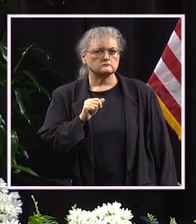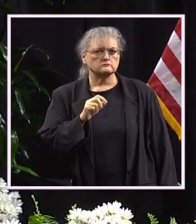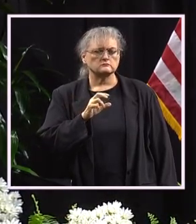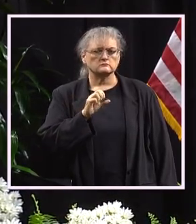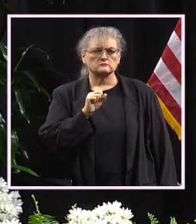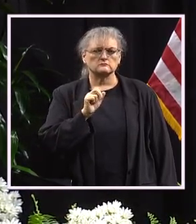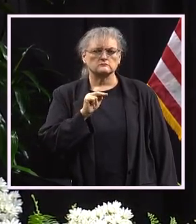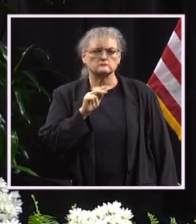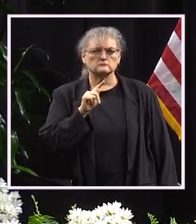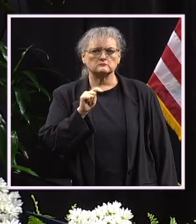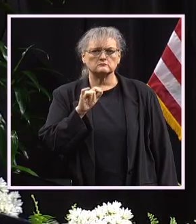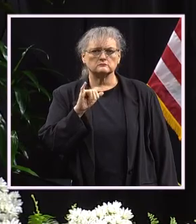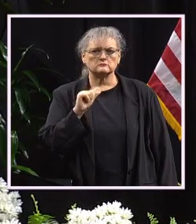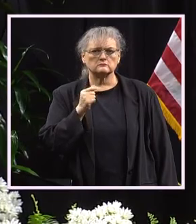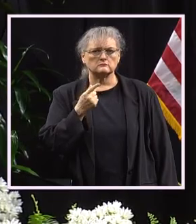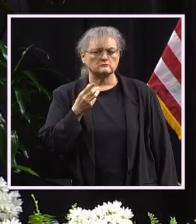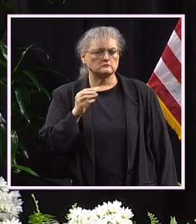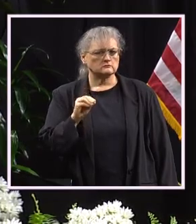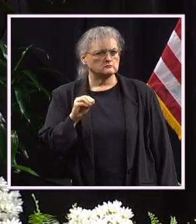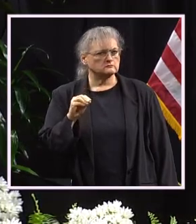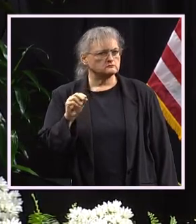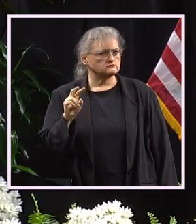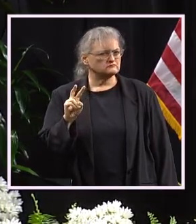Santiago Osuna, summa cum laude.